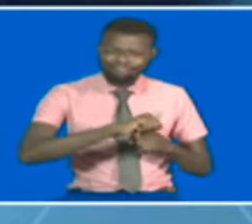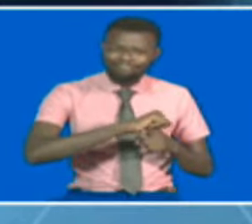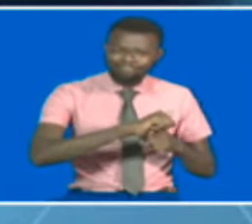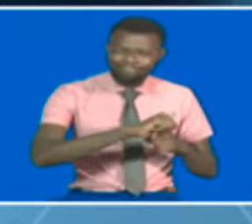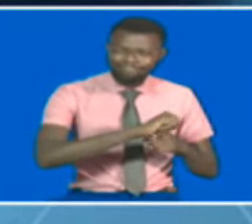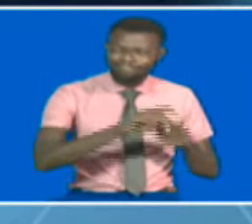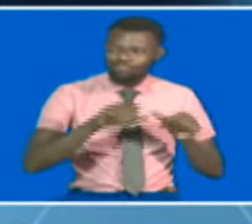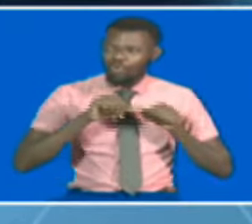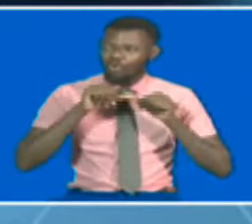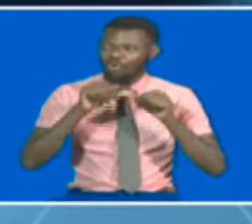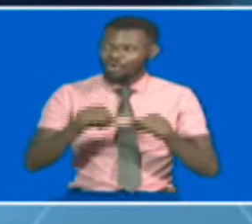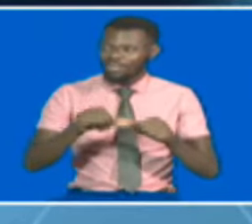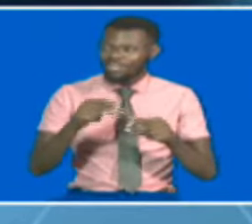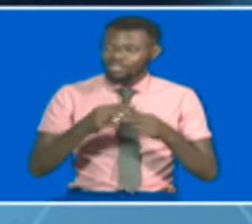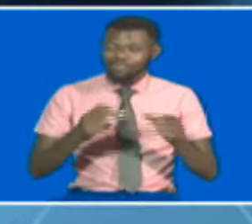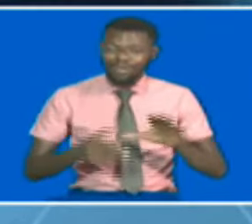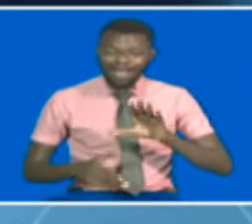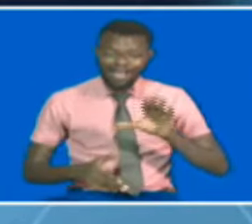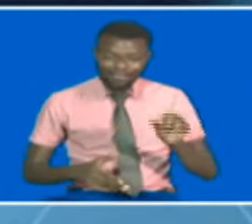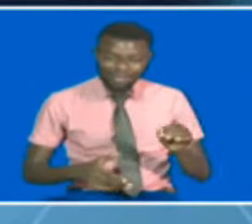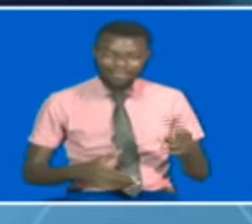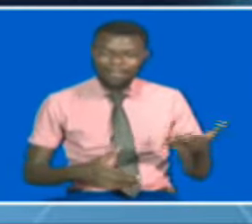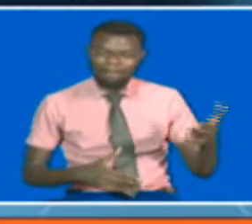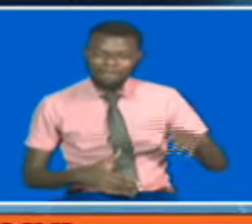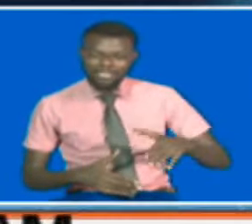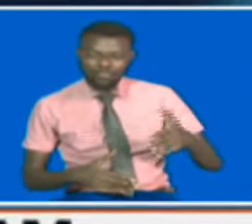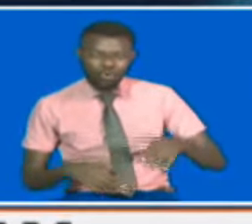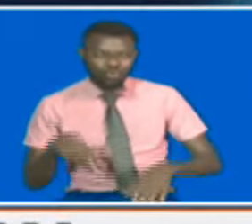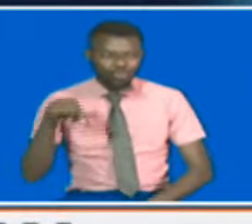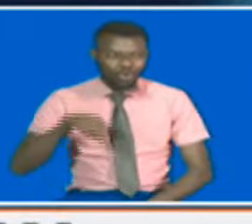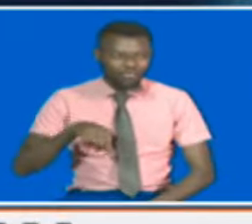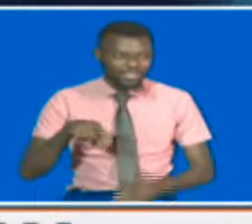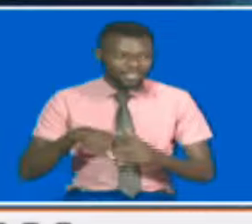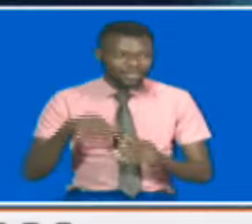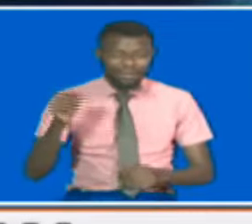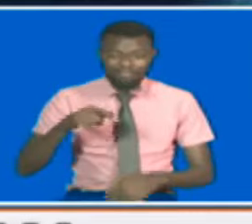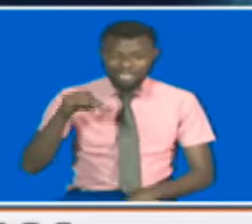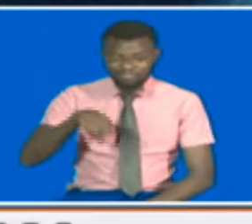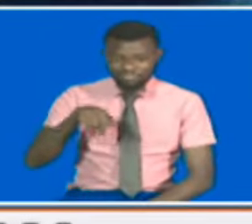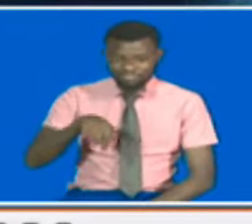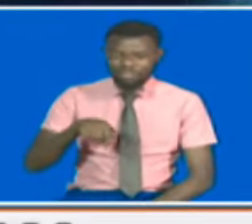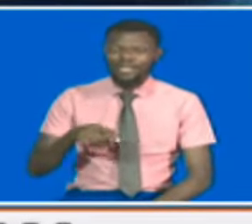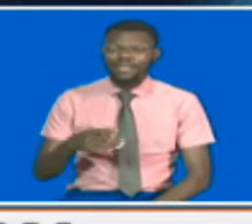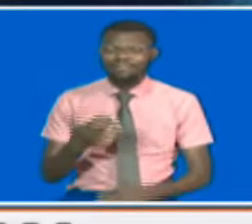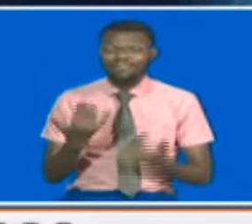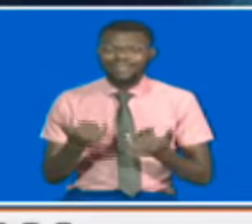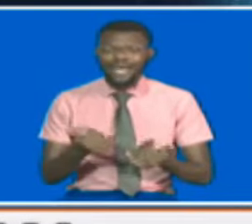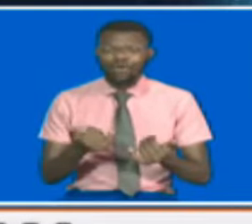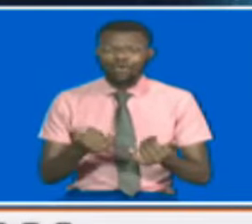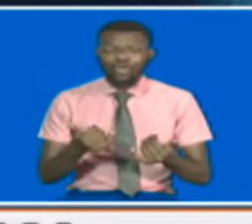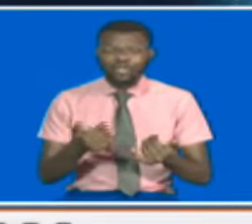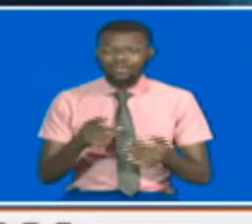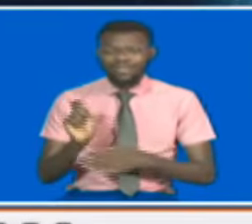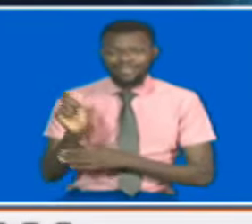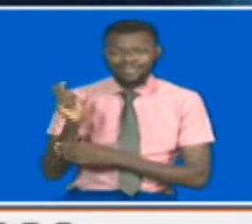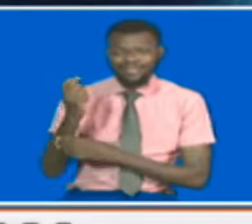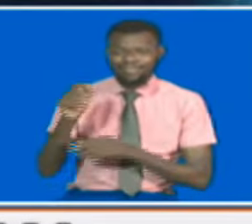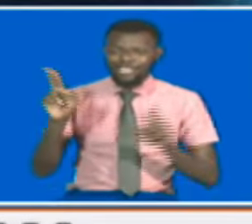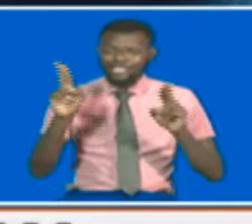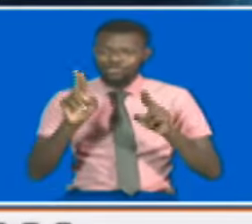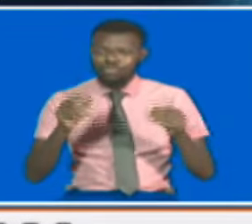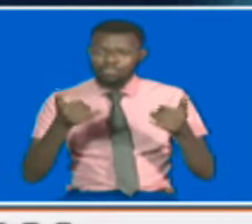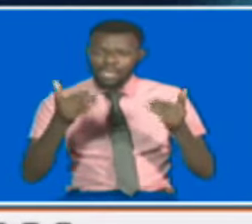Ahead of the Afro basketball qualifiers set for Tunis this month. As Jeff McGee reports, the arrival of Kenyan